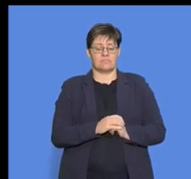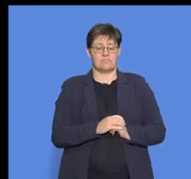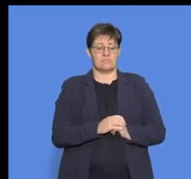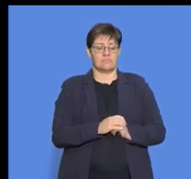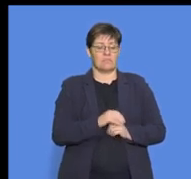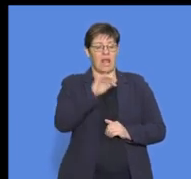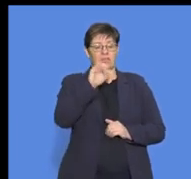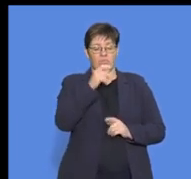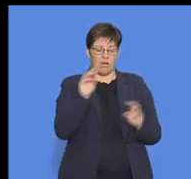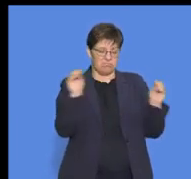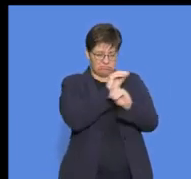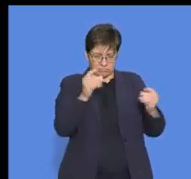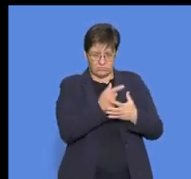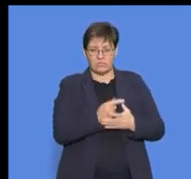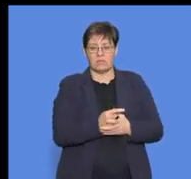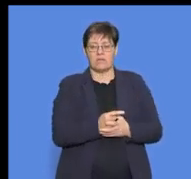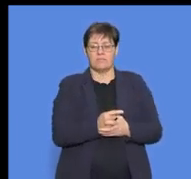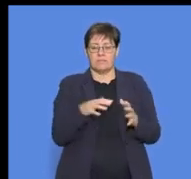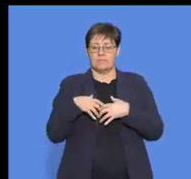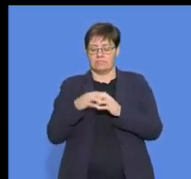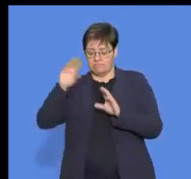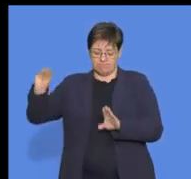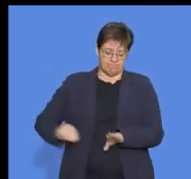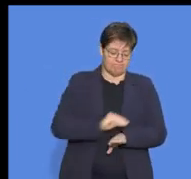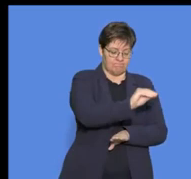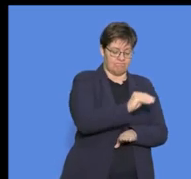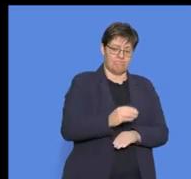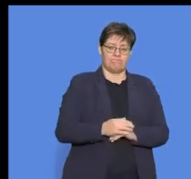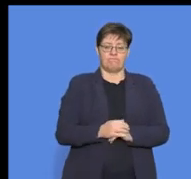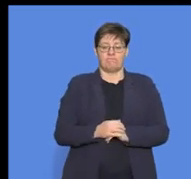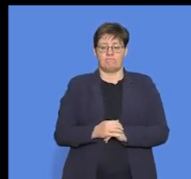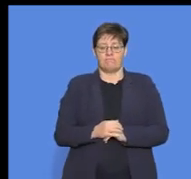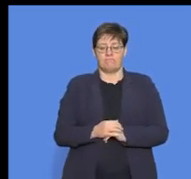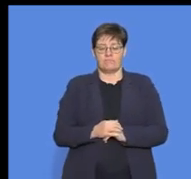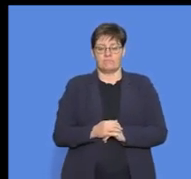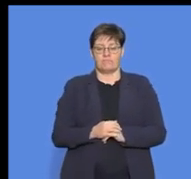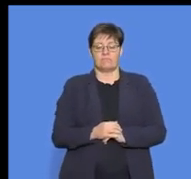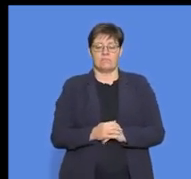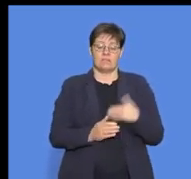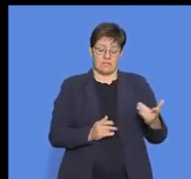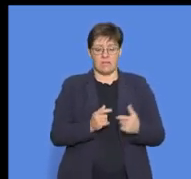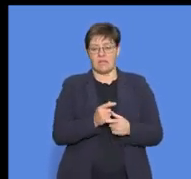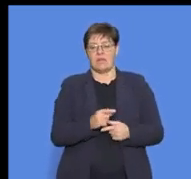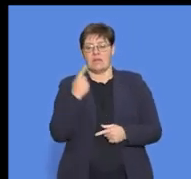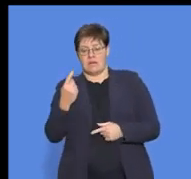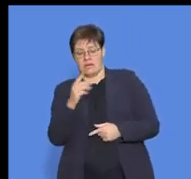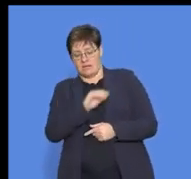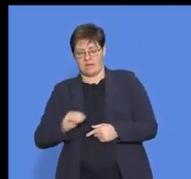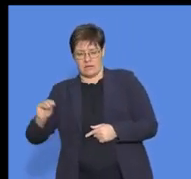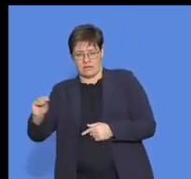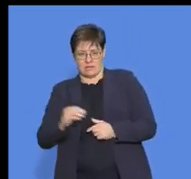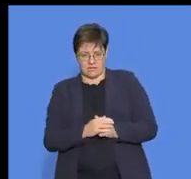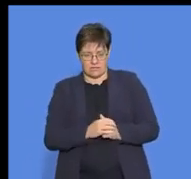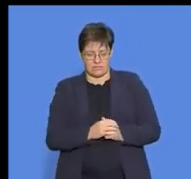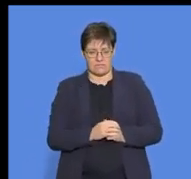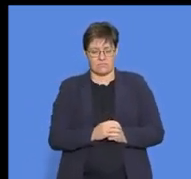Okay, so our algebra, we're going to bring this onto the right-hand side, so we end up with that, and then we just take